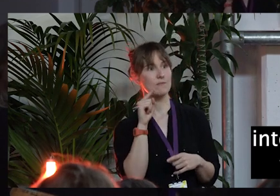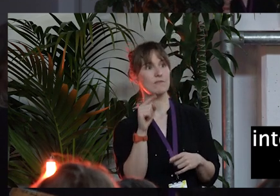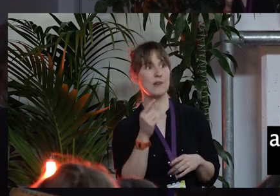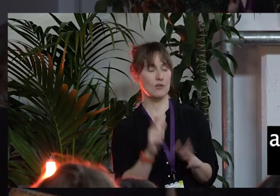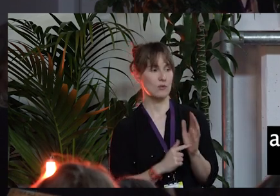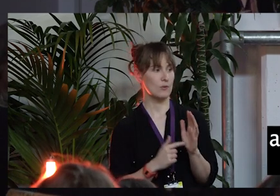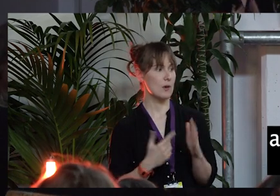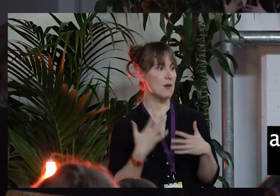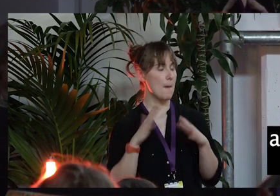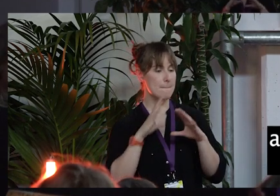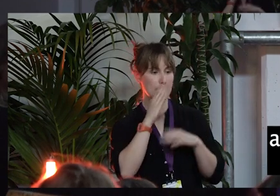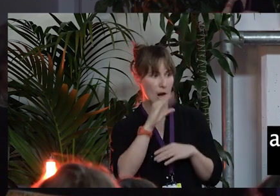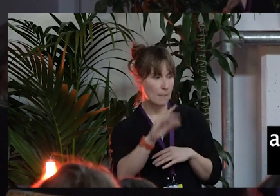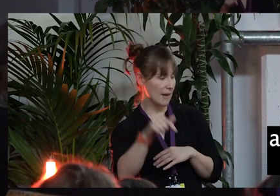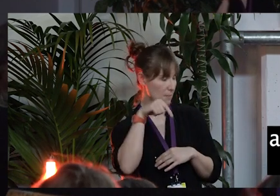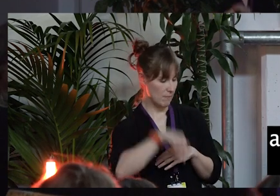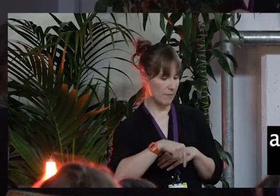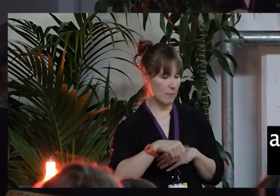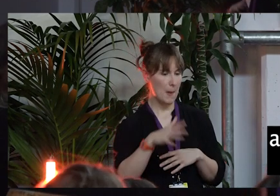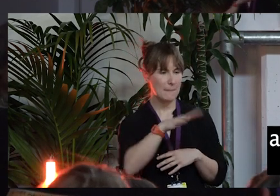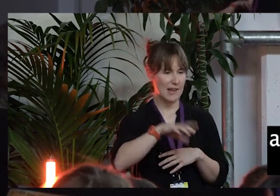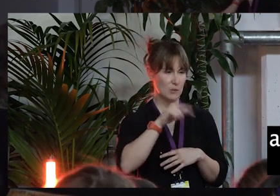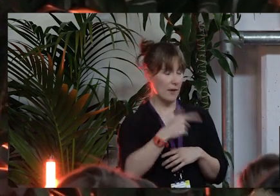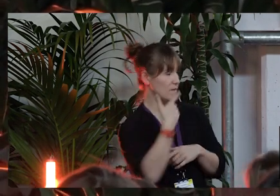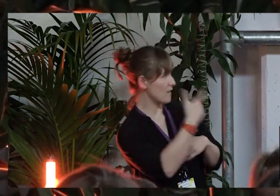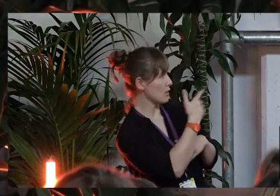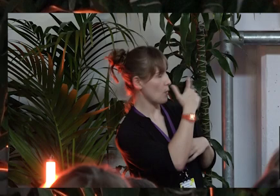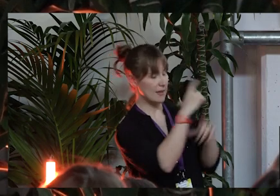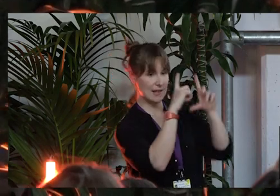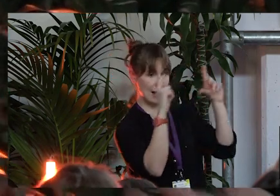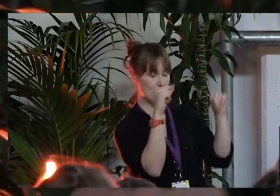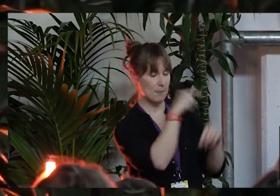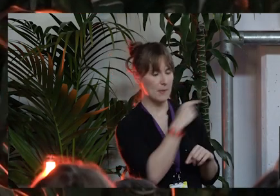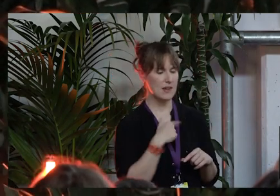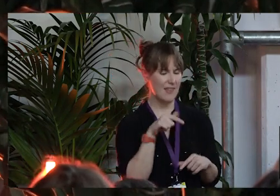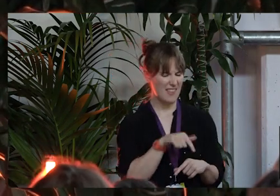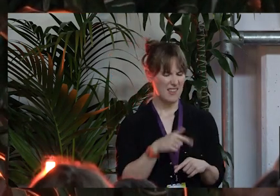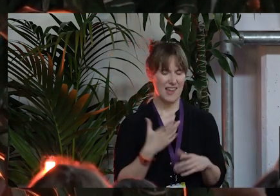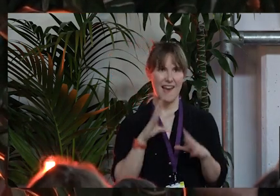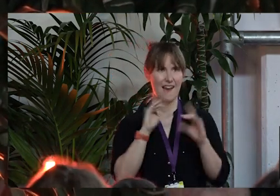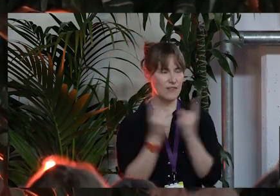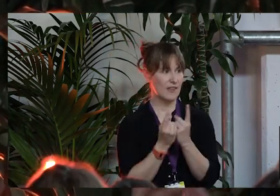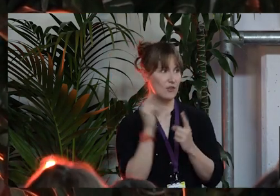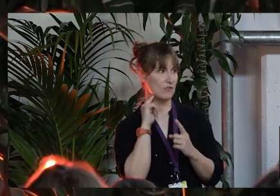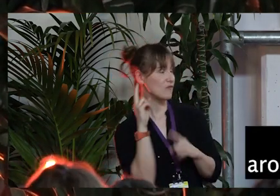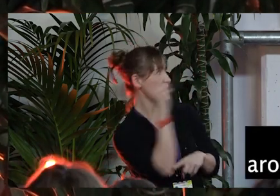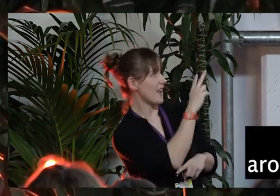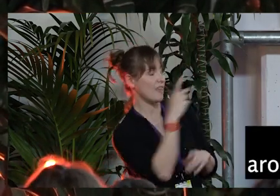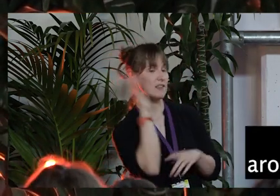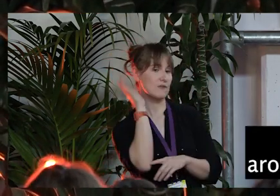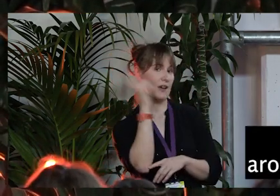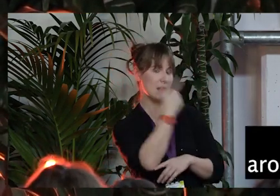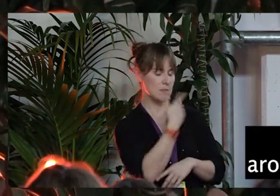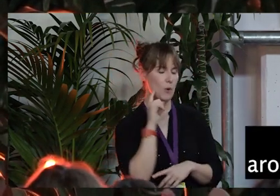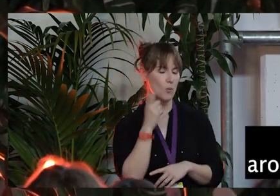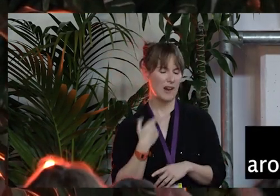about to see, it was absolute grey, flat concrete, not a tree in miles. So everything you see we brought in, we worked with thousands